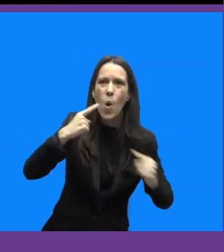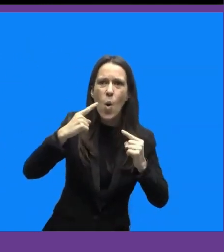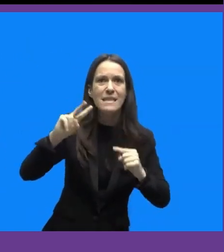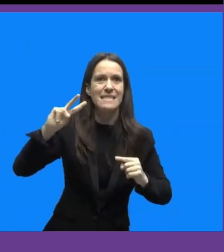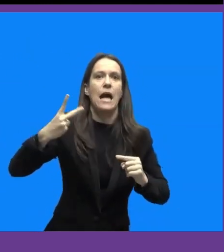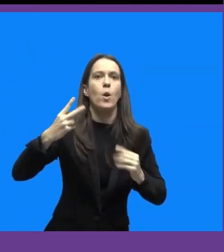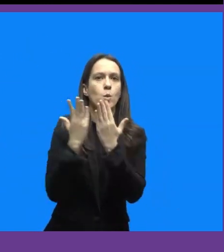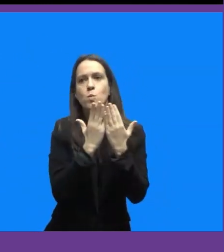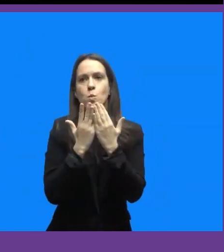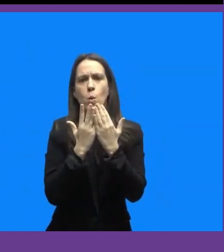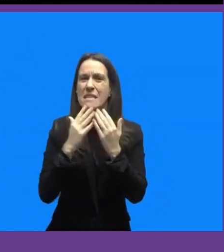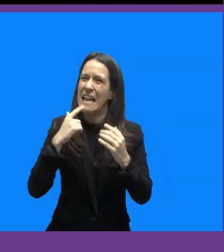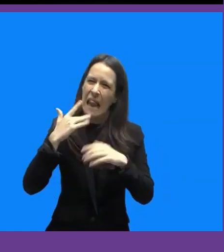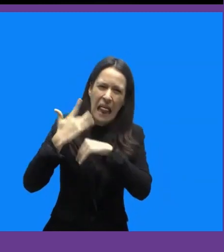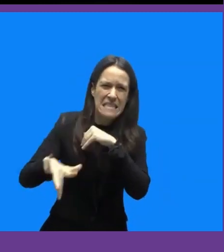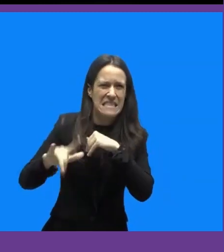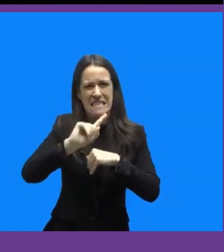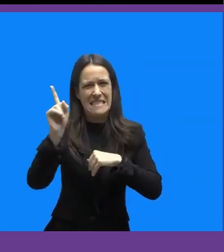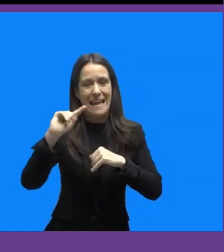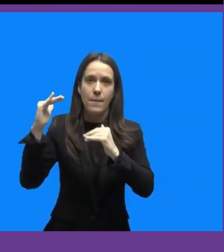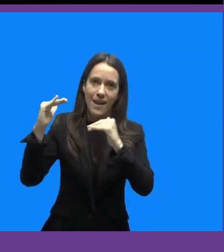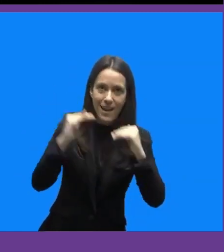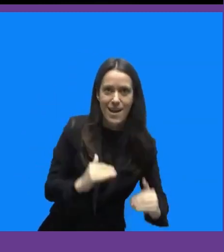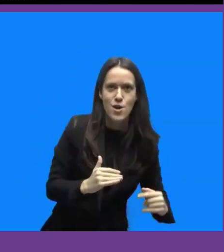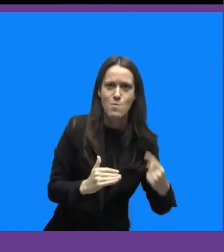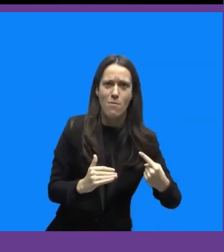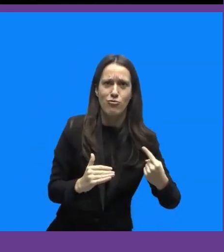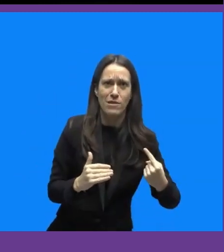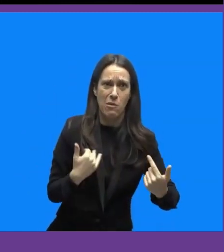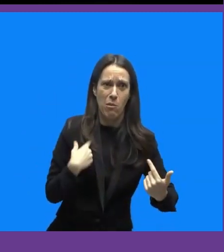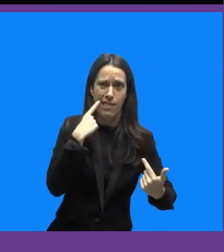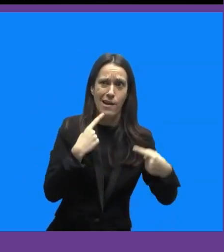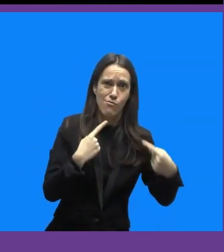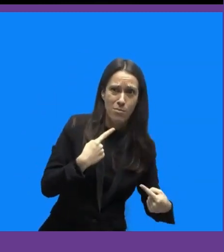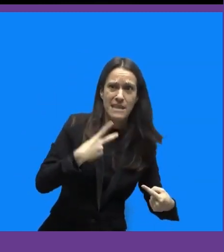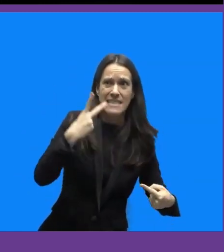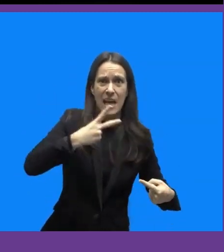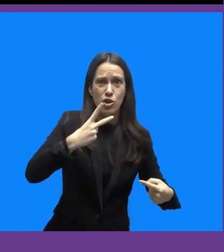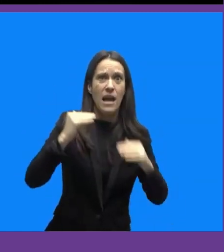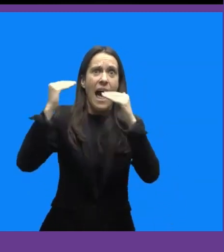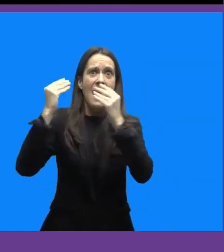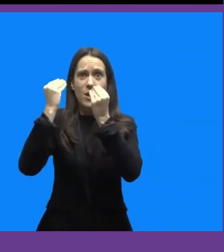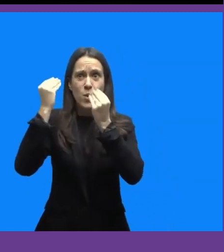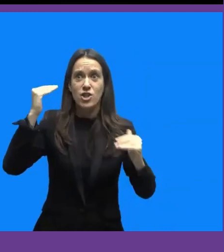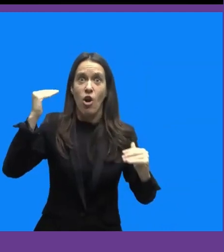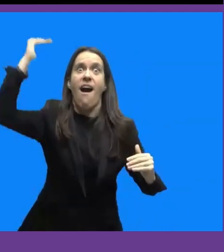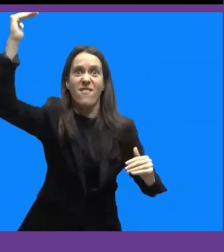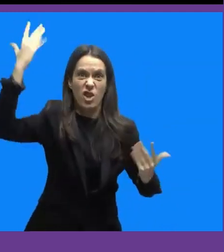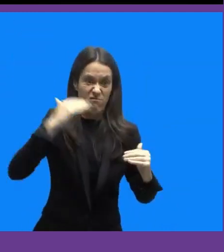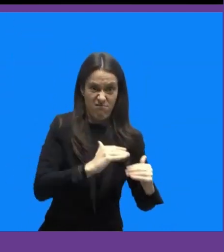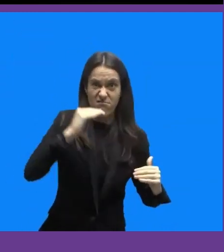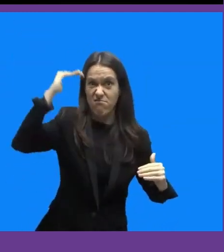second level, they said you're too late, you need to be talking to primary. So we've been starting with our work in introducing universal design